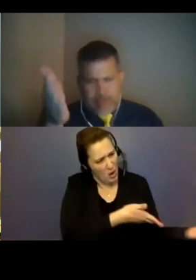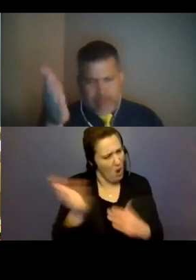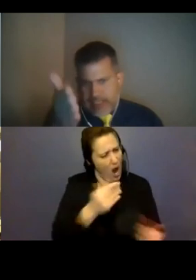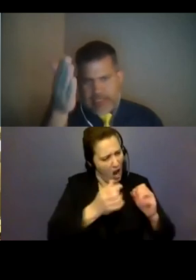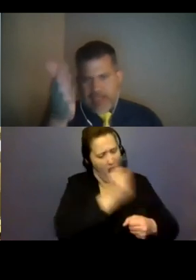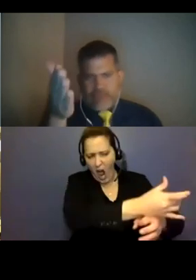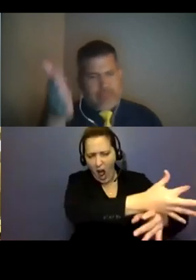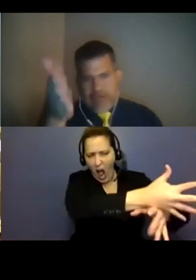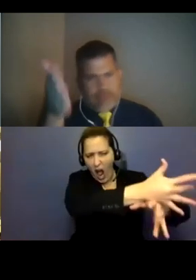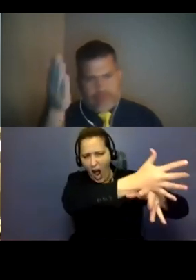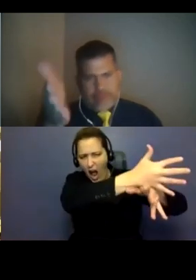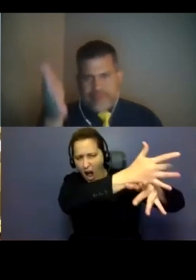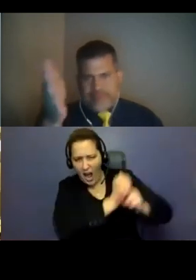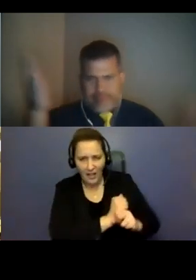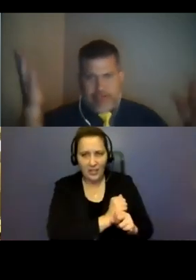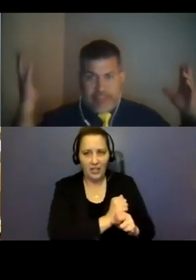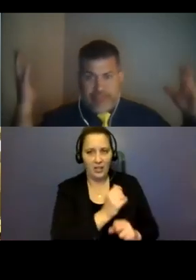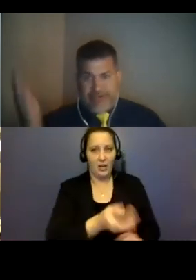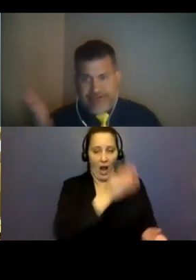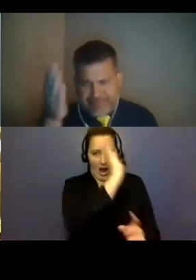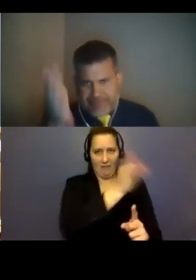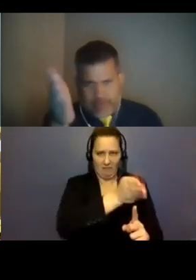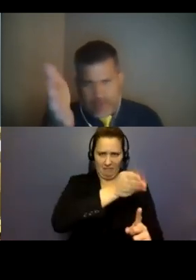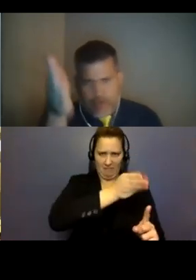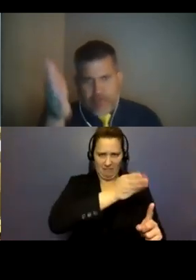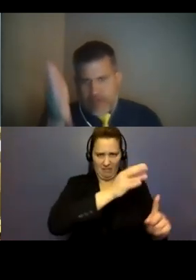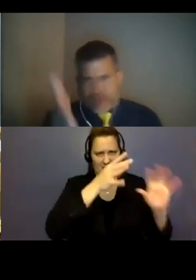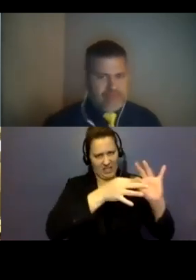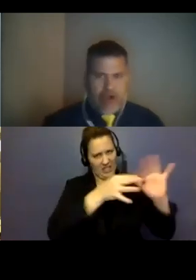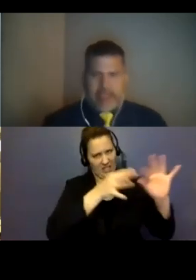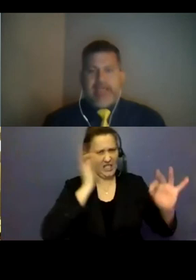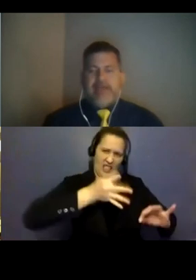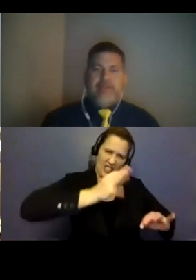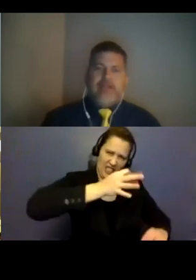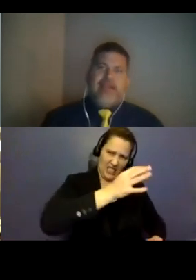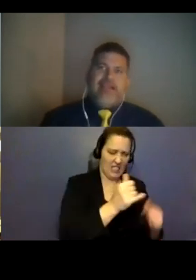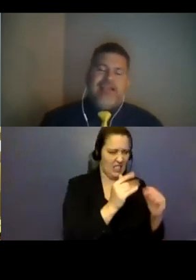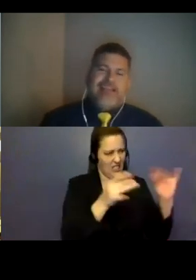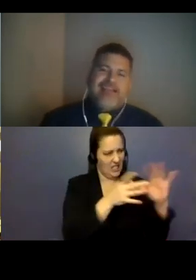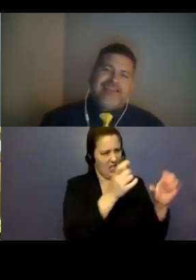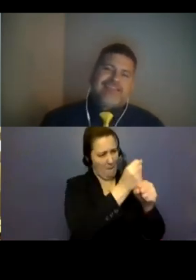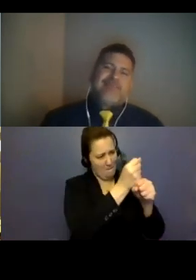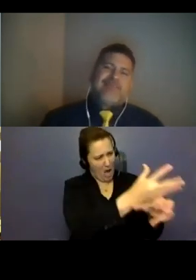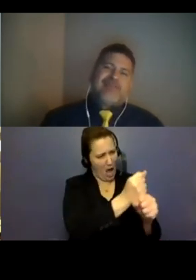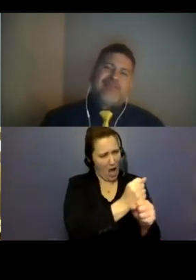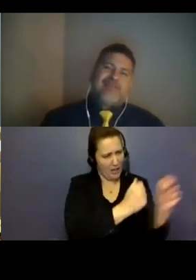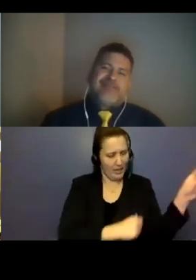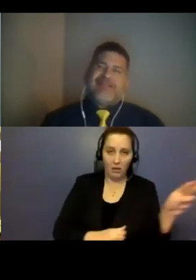blah, blah. And I go artillery on him, blah, blah, blah, blah, just barking at him. And he looks at